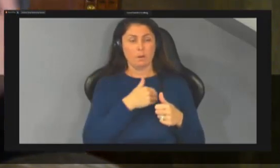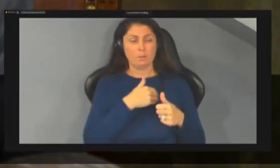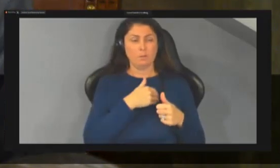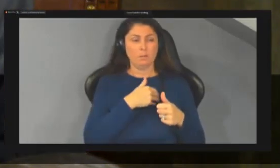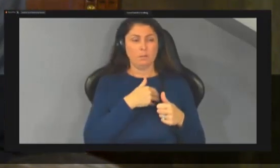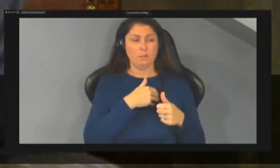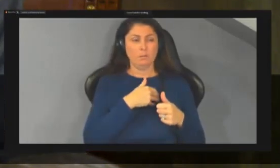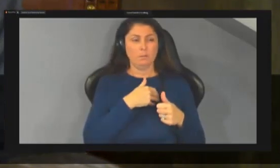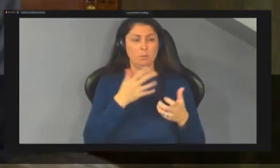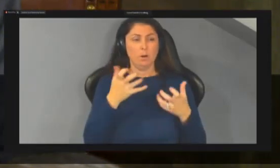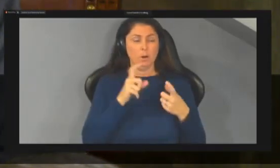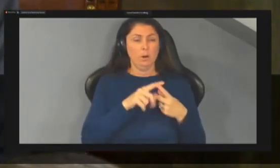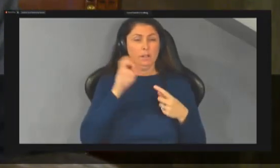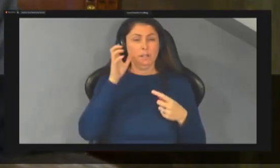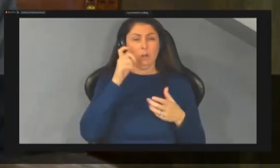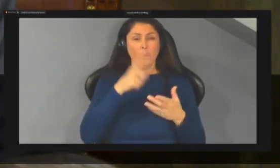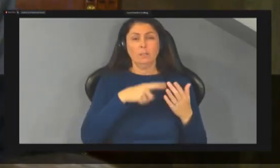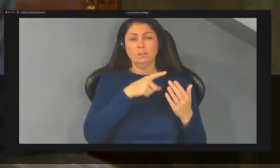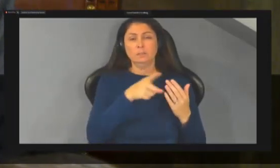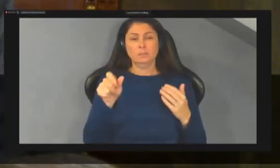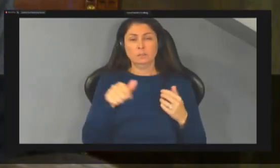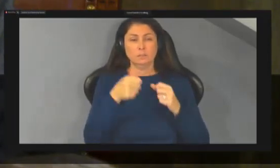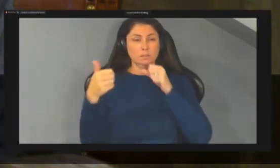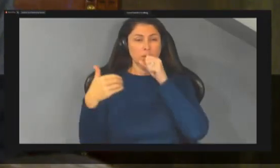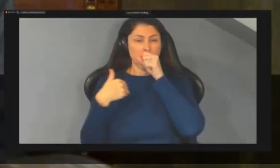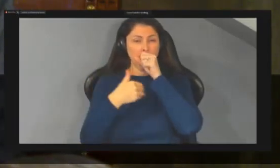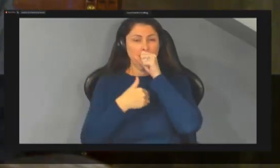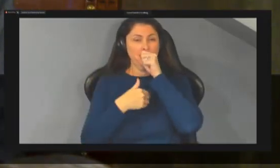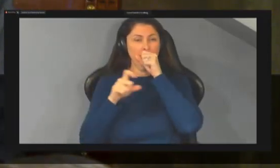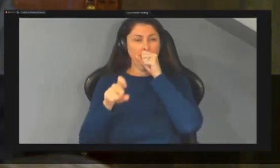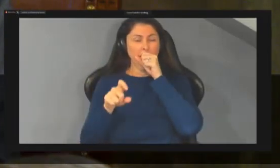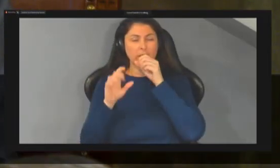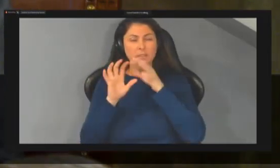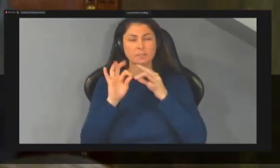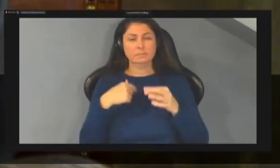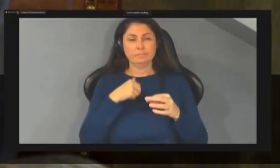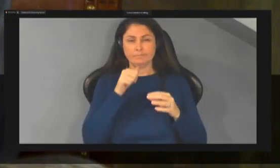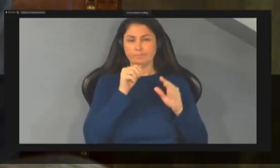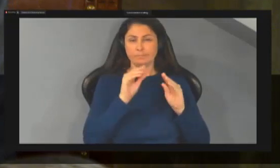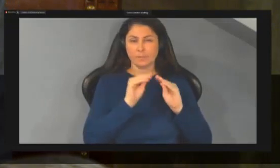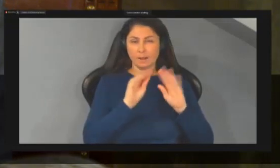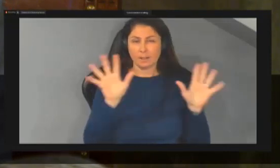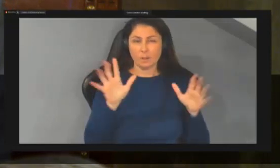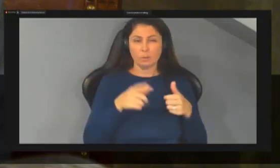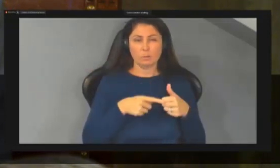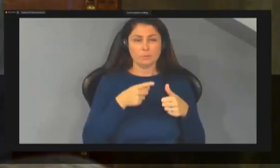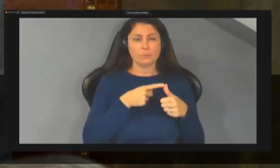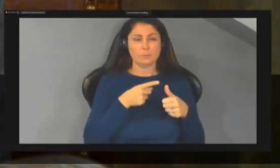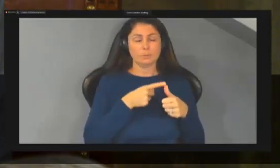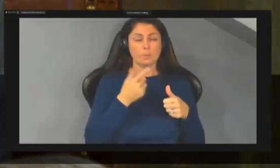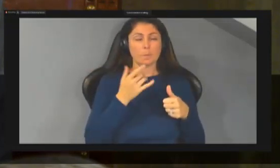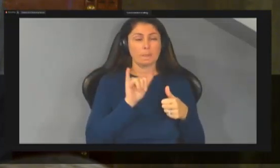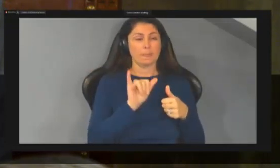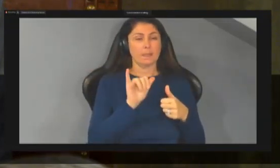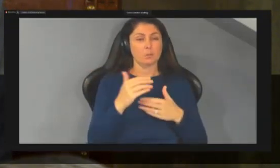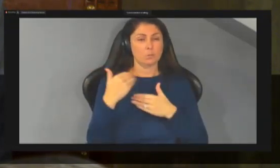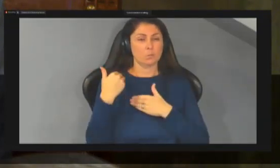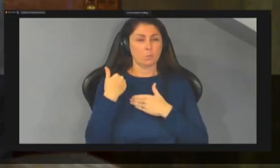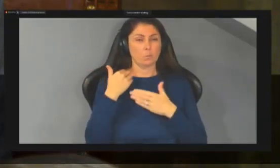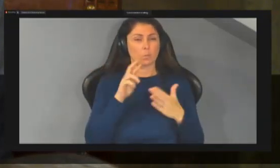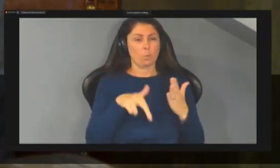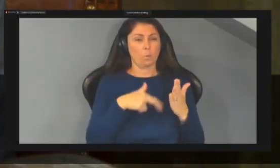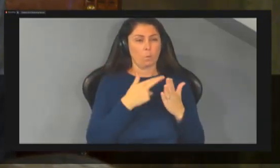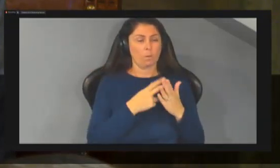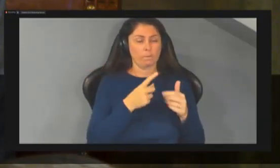would like to hear what other members have to say. I'm not clear, on what this role is, first of